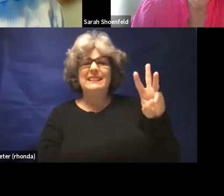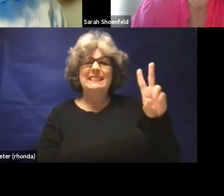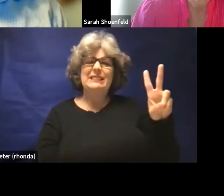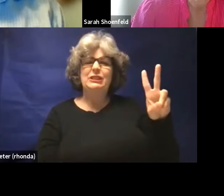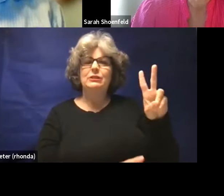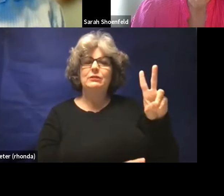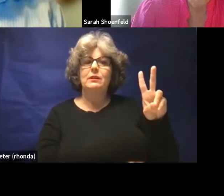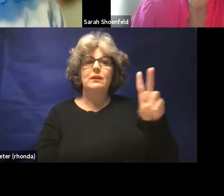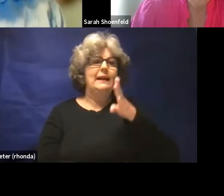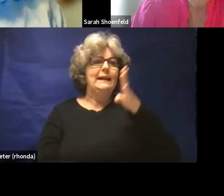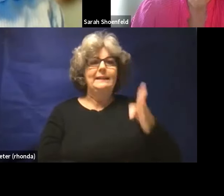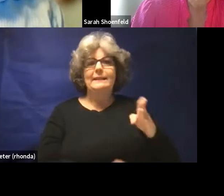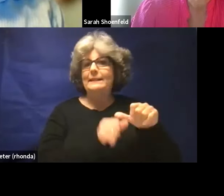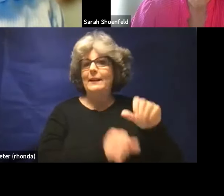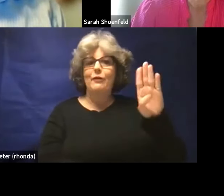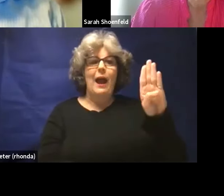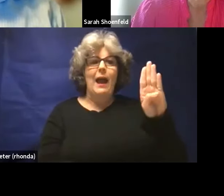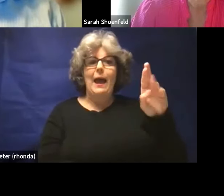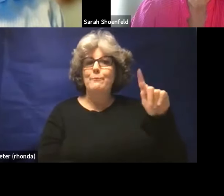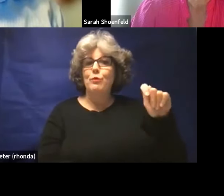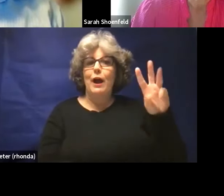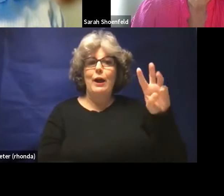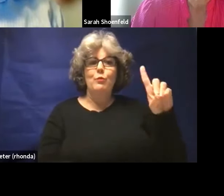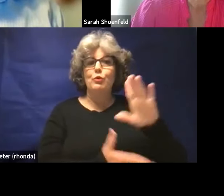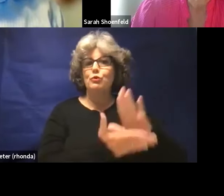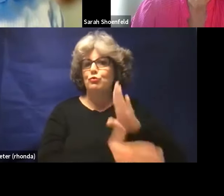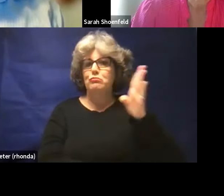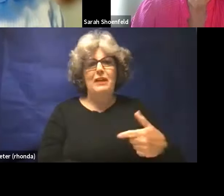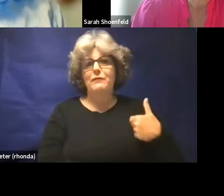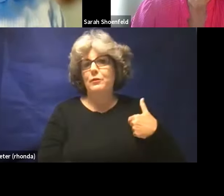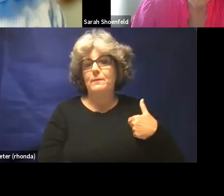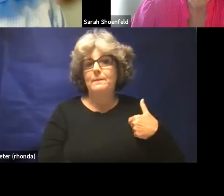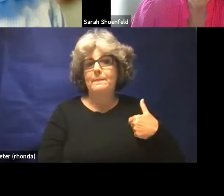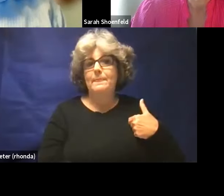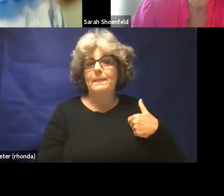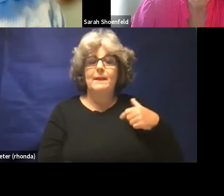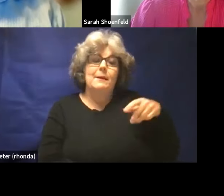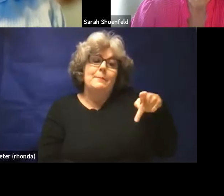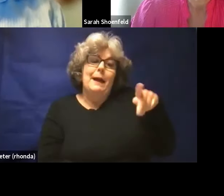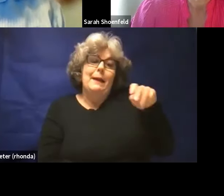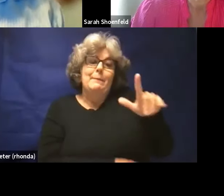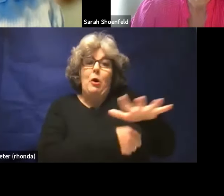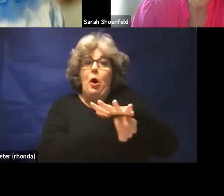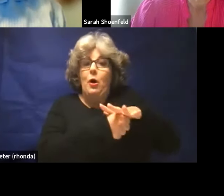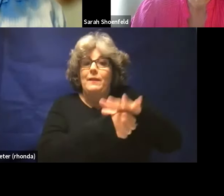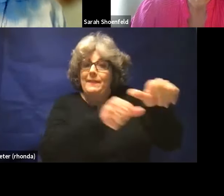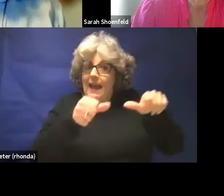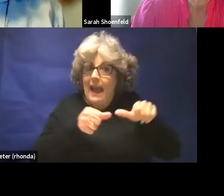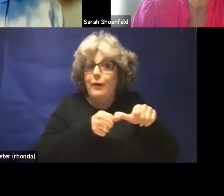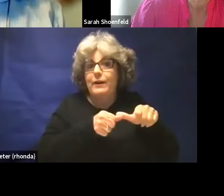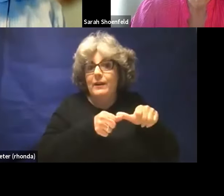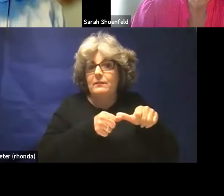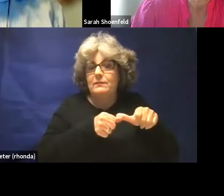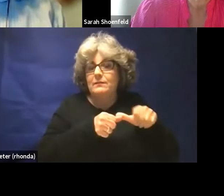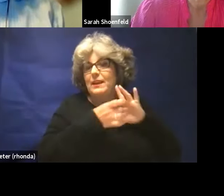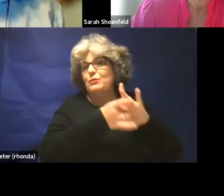62. So I was never at Brightwood School, although I guess Paul is considered to be located in Brightwood. So that's my only